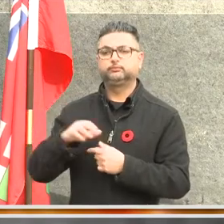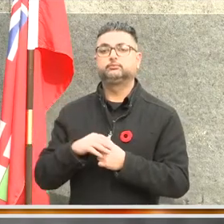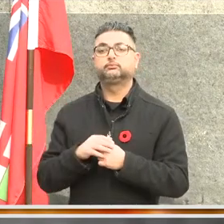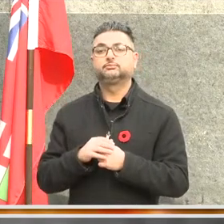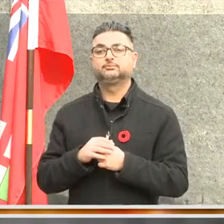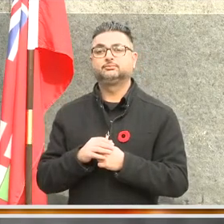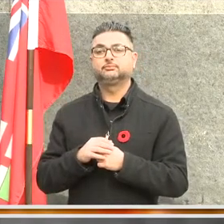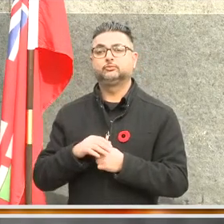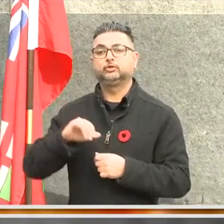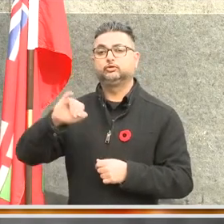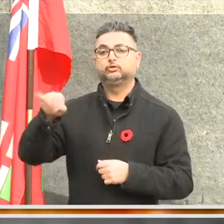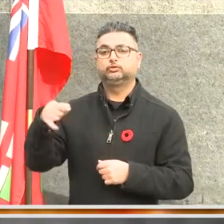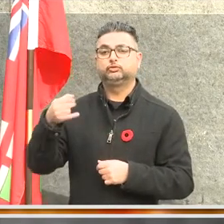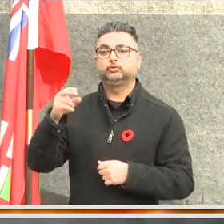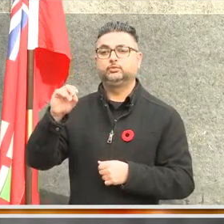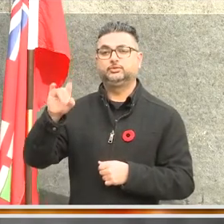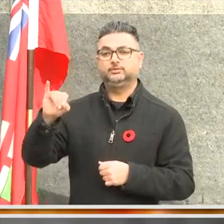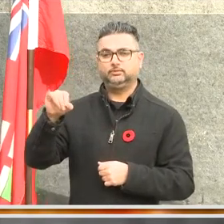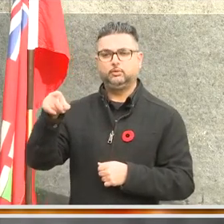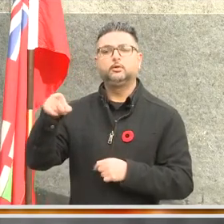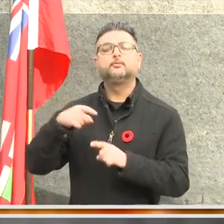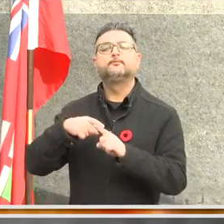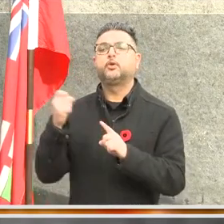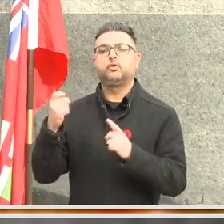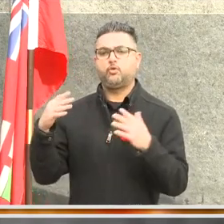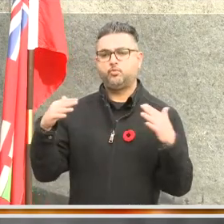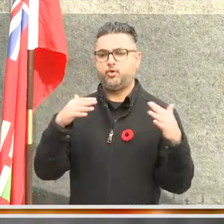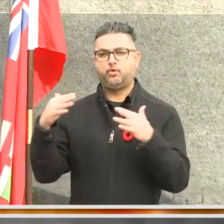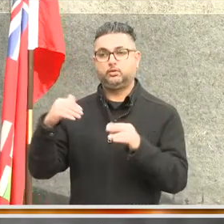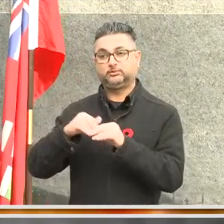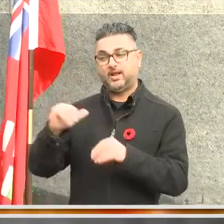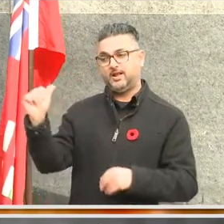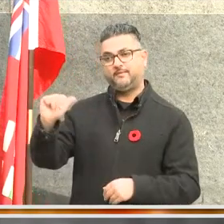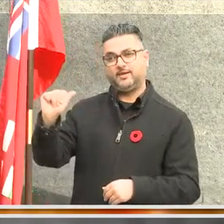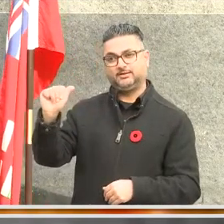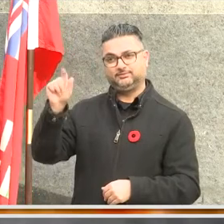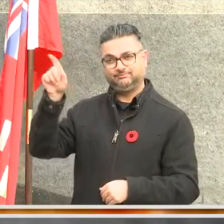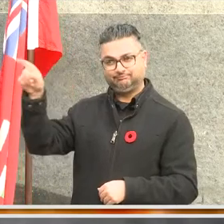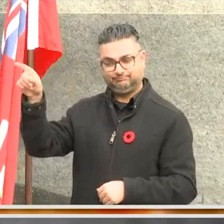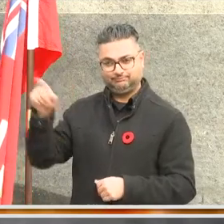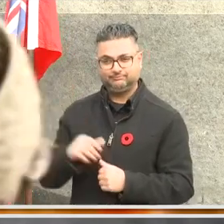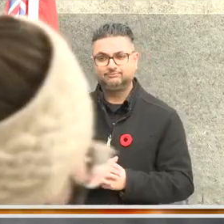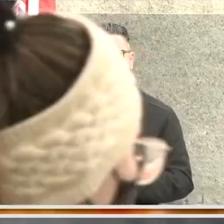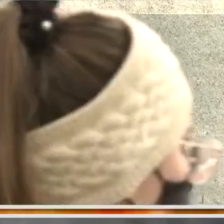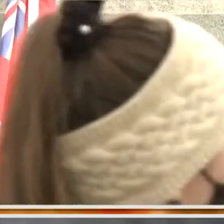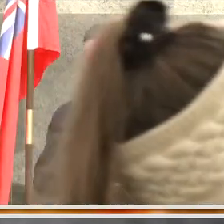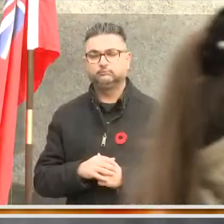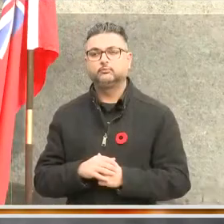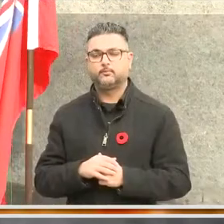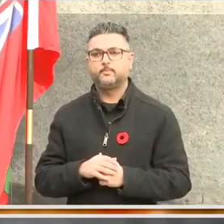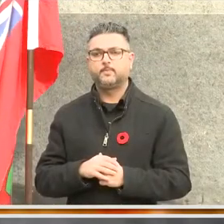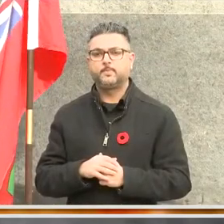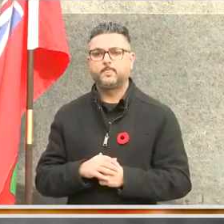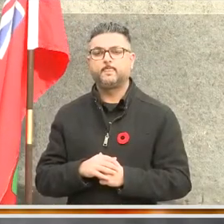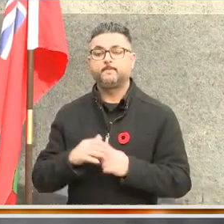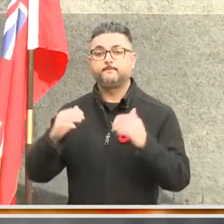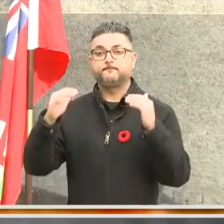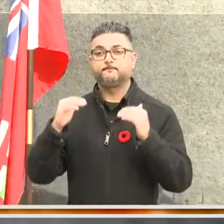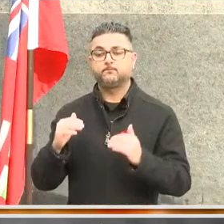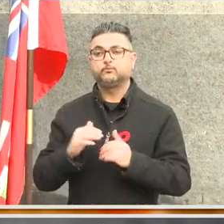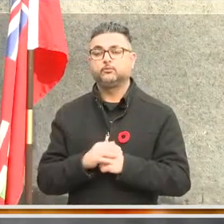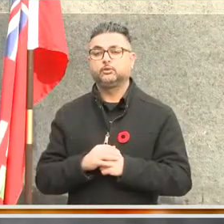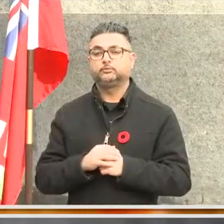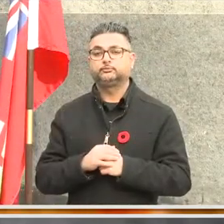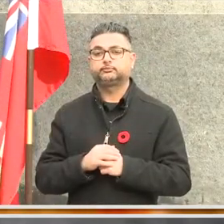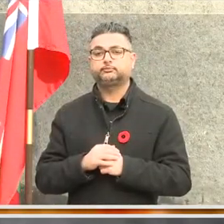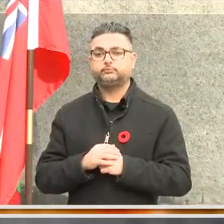War in Afghanistan, Ancienne Combattante de la Guerre en Afghanistan, Ms. Michelle DeManuel, Secretary of the Cabinet